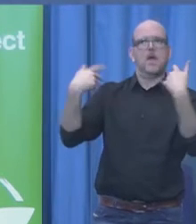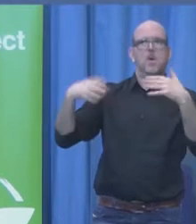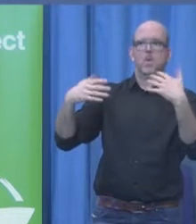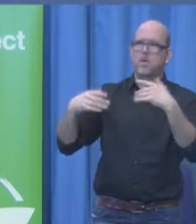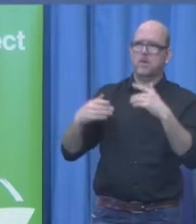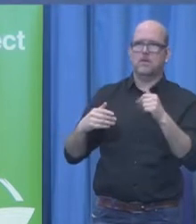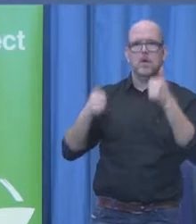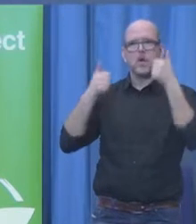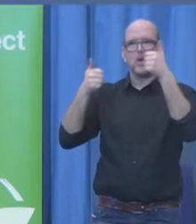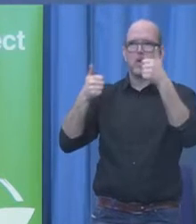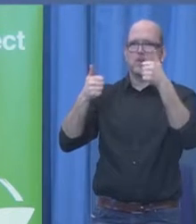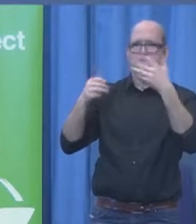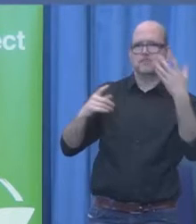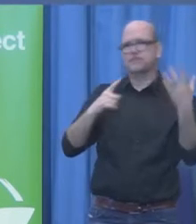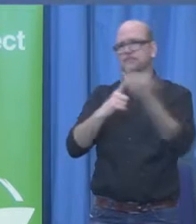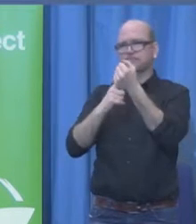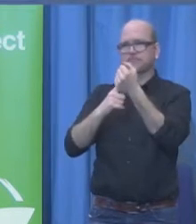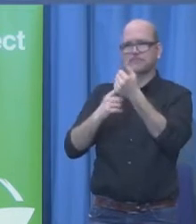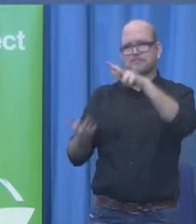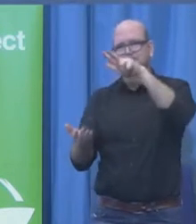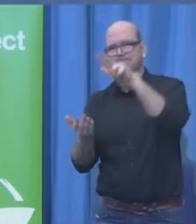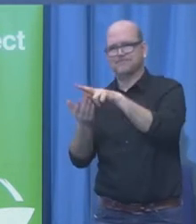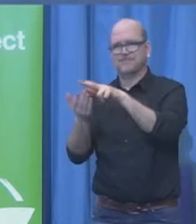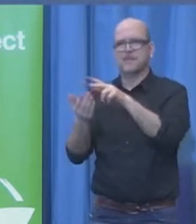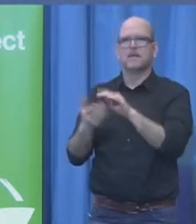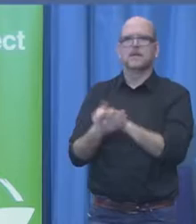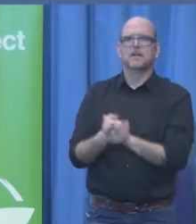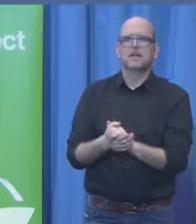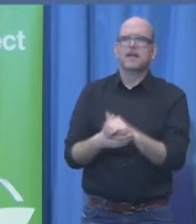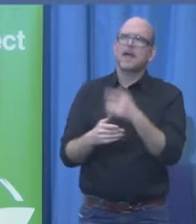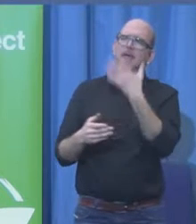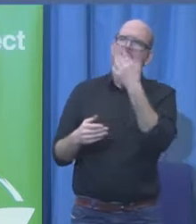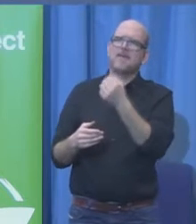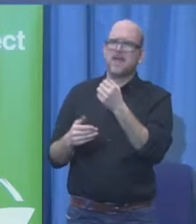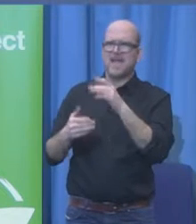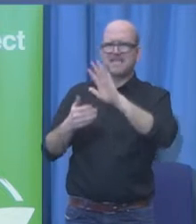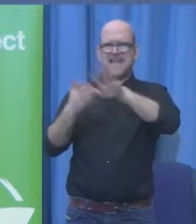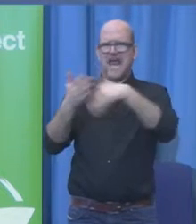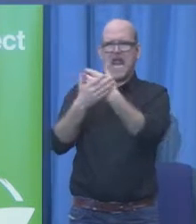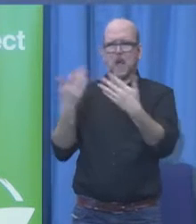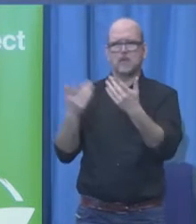which is now a minority language, an